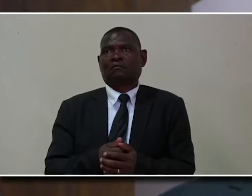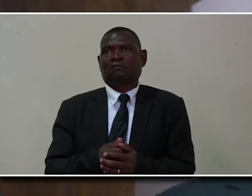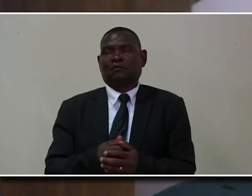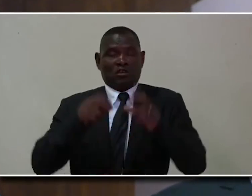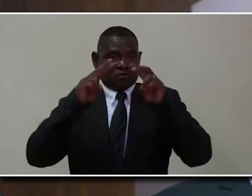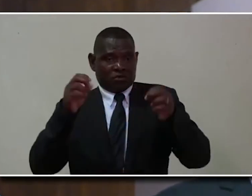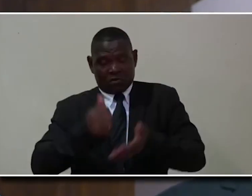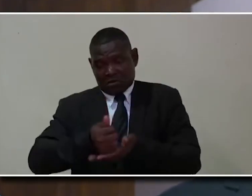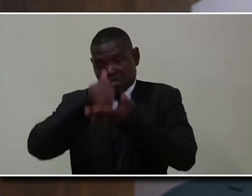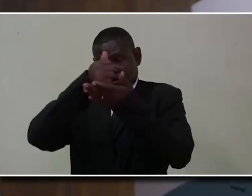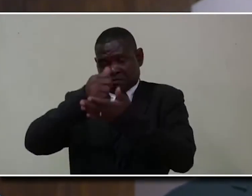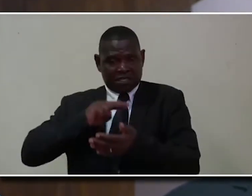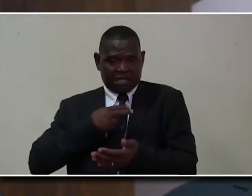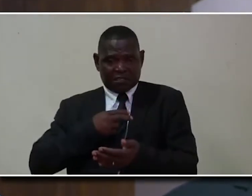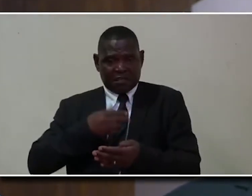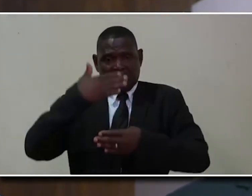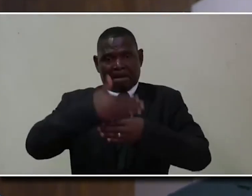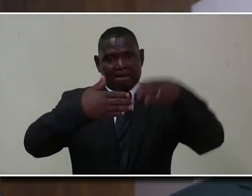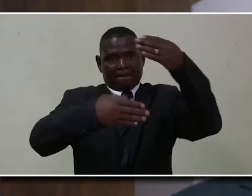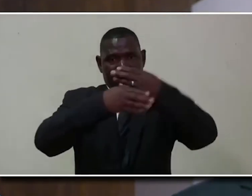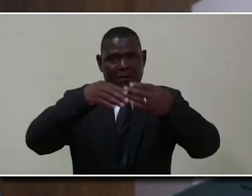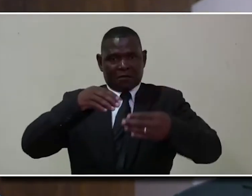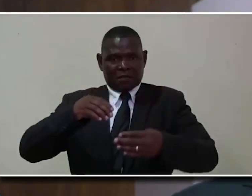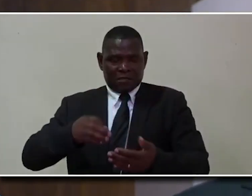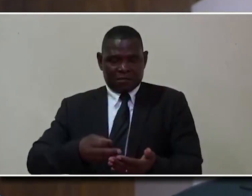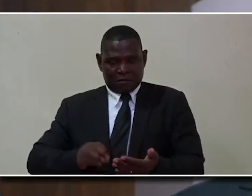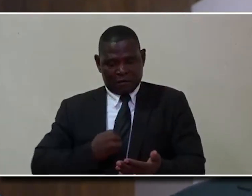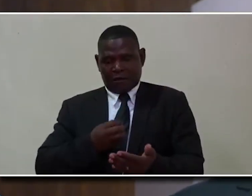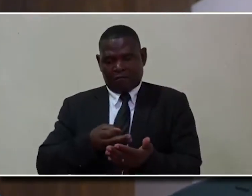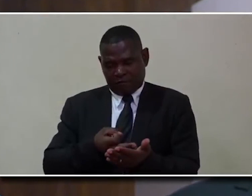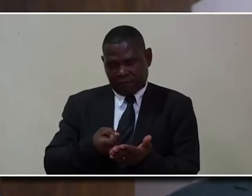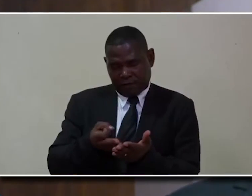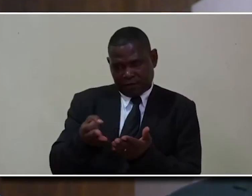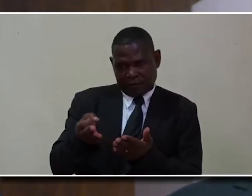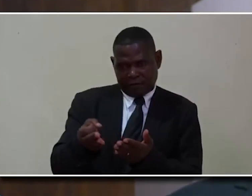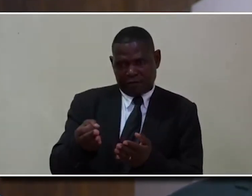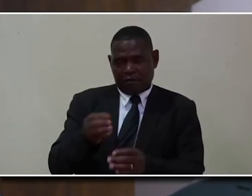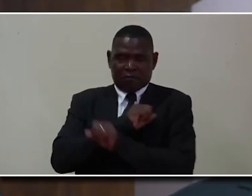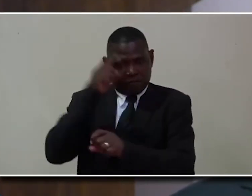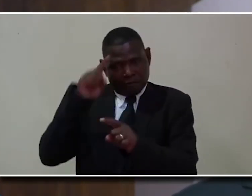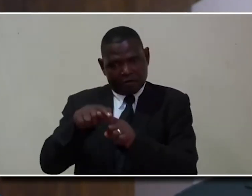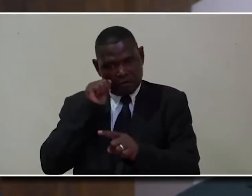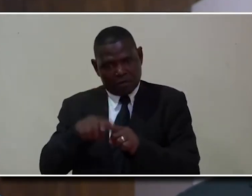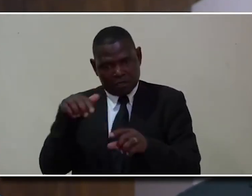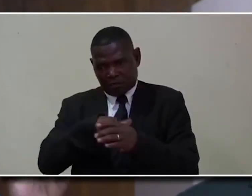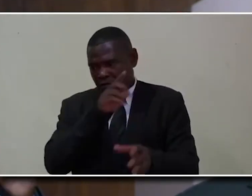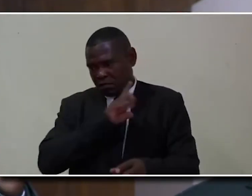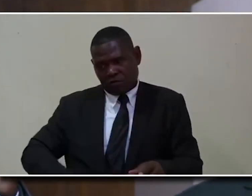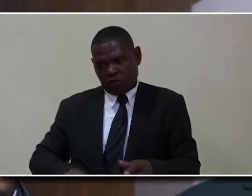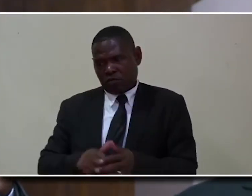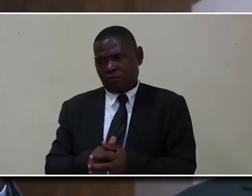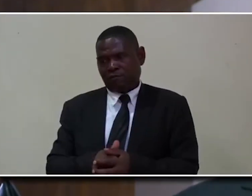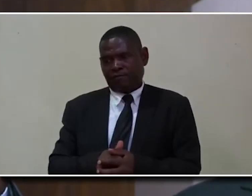faith. Atitandizira ife kumanga chikhulupiriro chathu. My dear brothers, my dear sisters in the Lord. So when